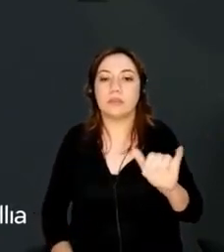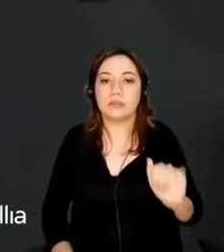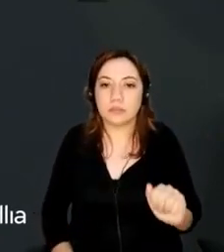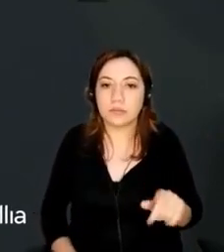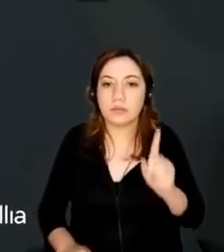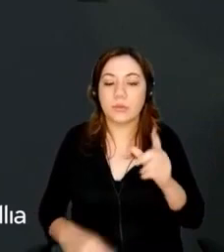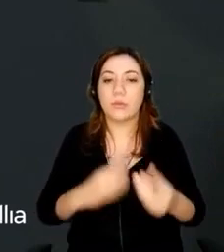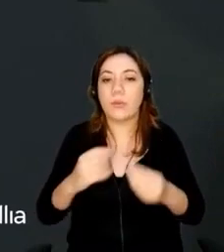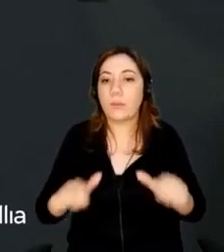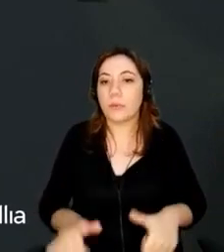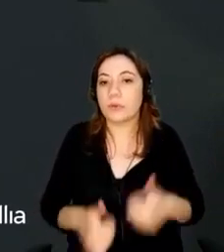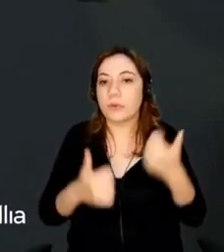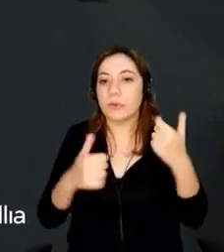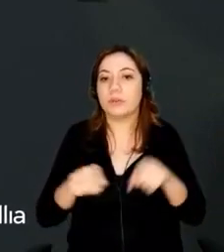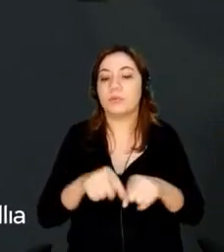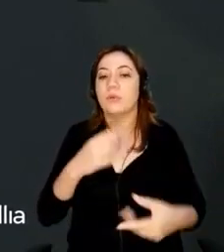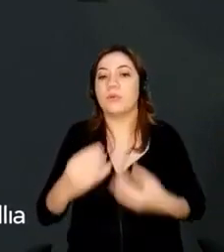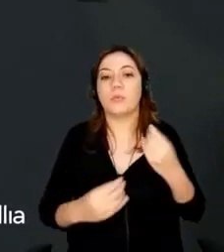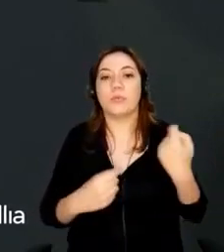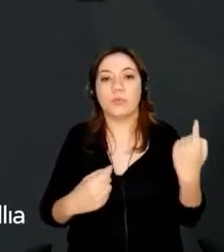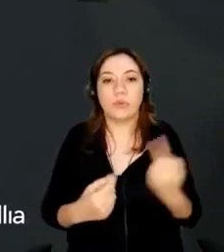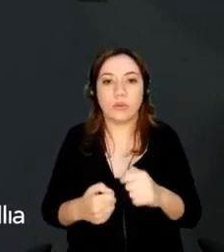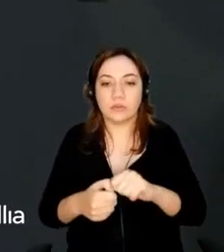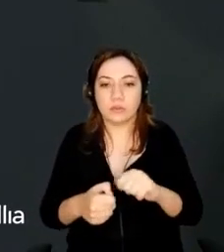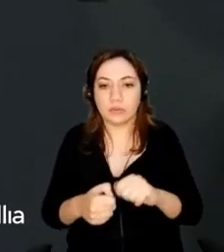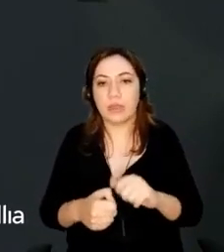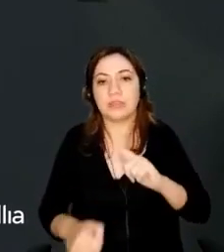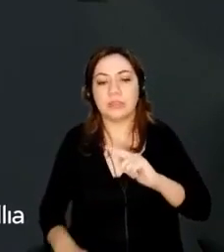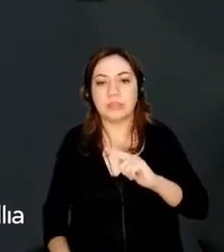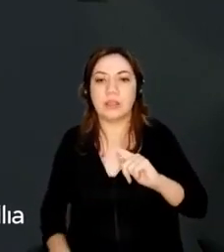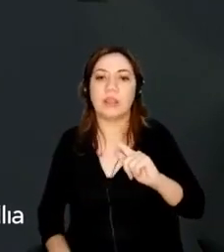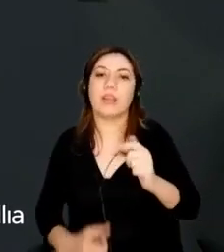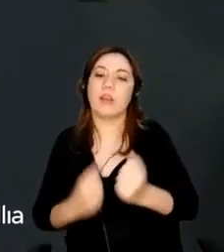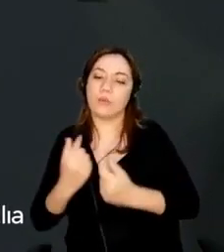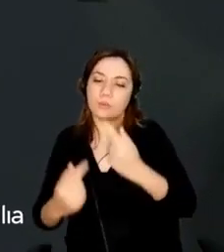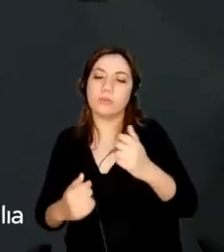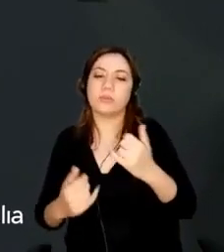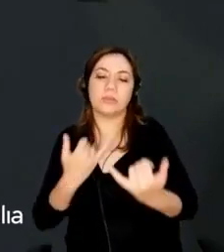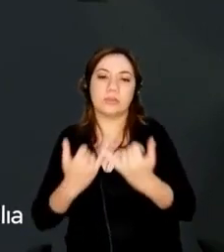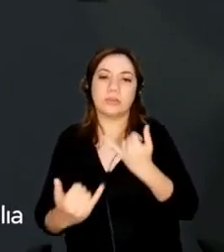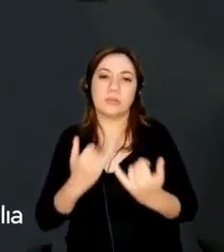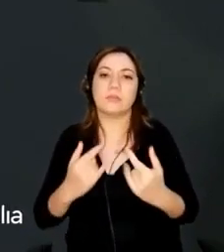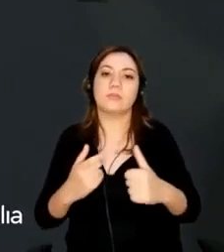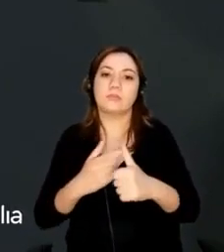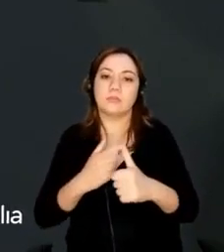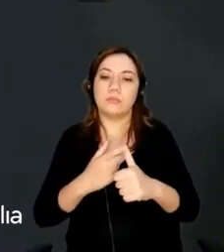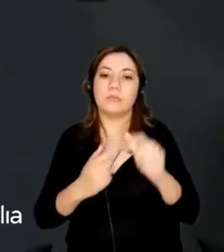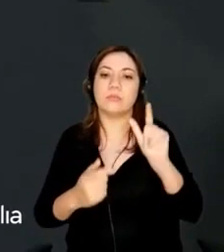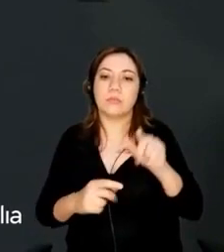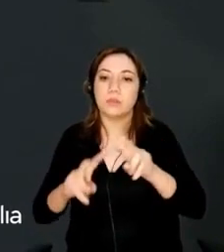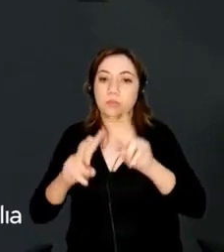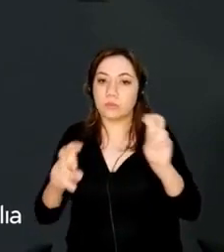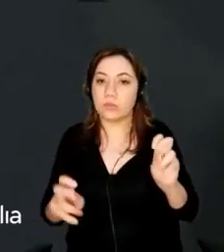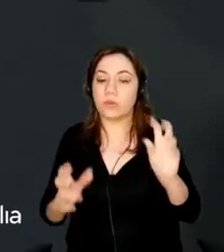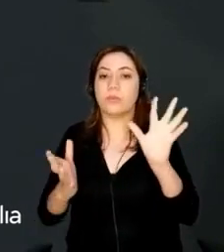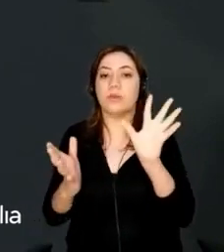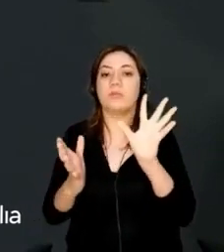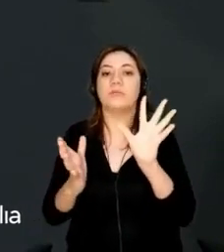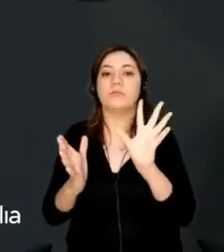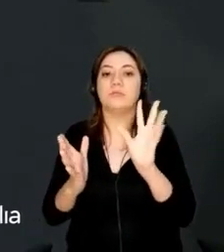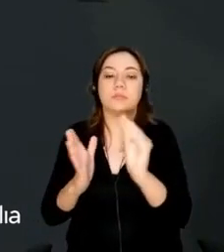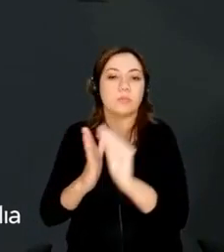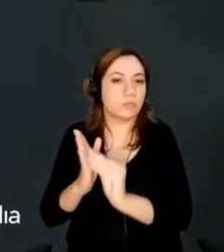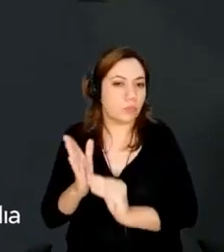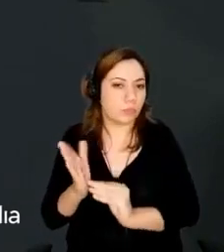how we operate? A couple examples around those. First is around content. So we had a challenge with